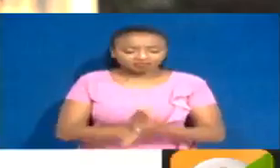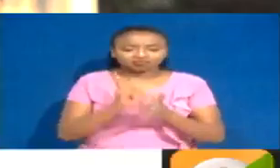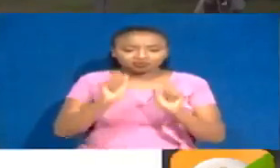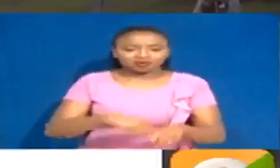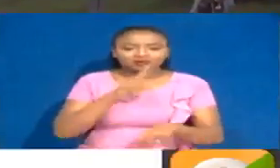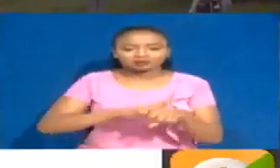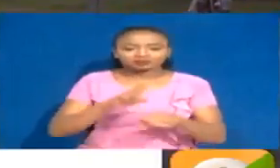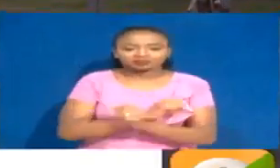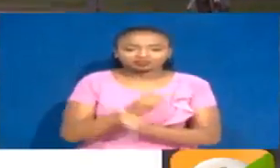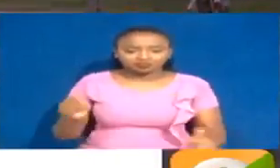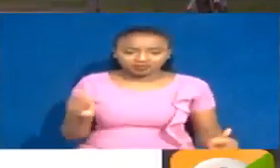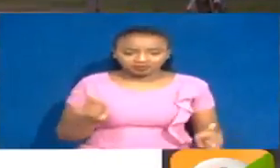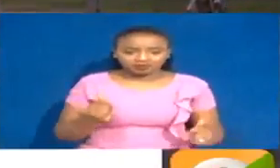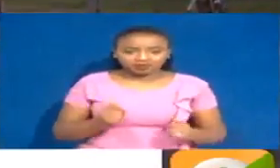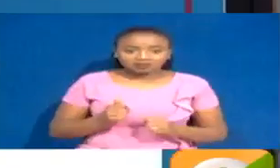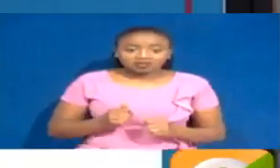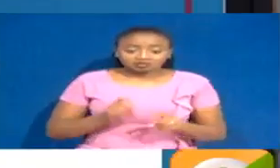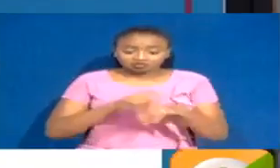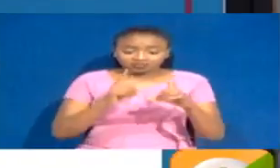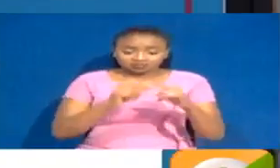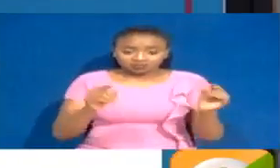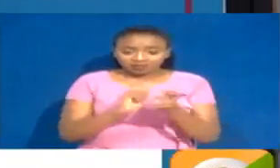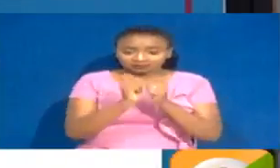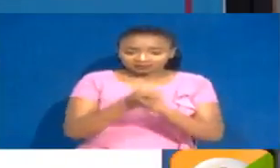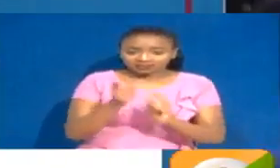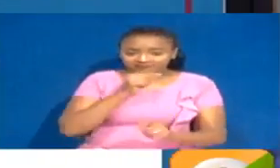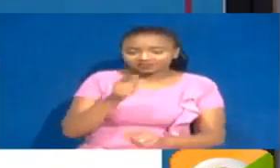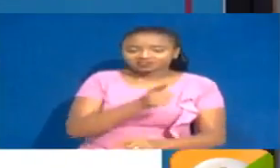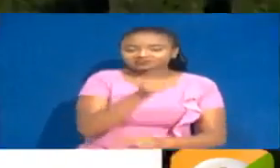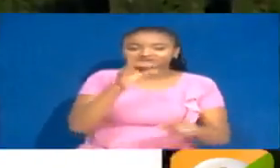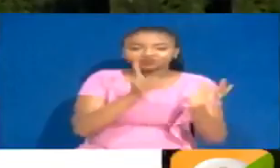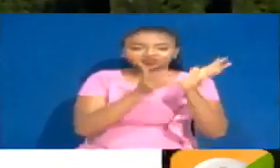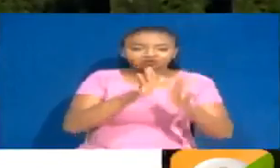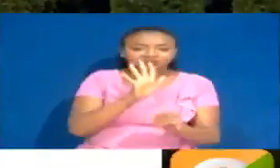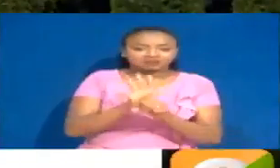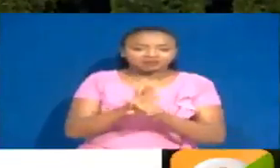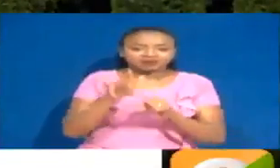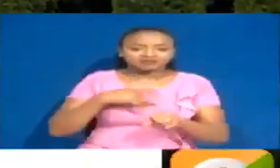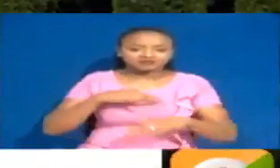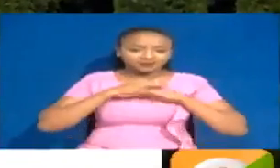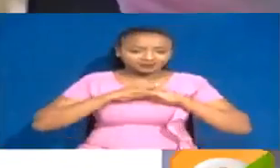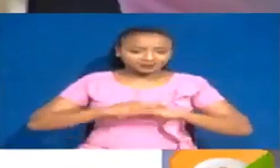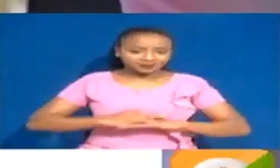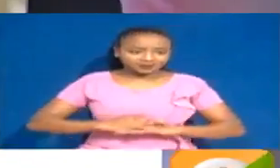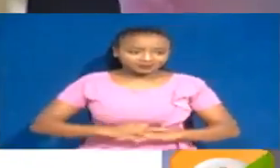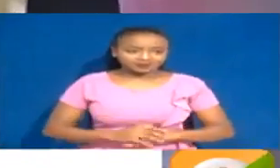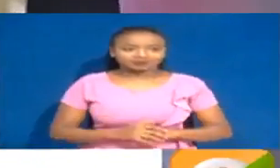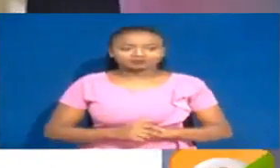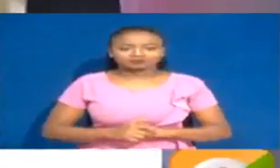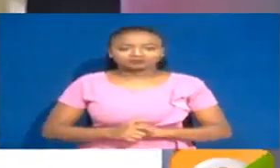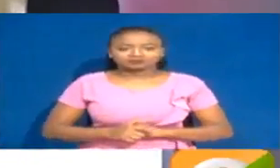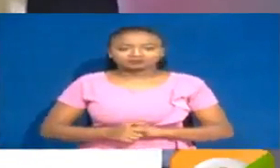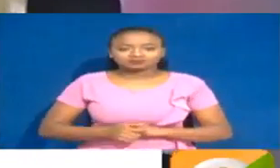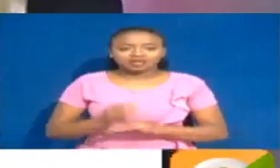during first trimester. The change of label will be a welcome relief to doctors managing malaria pregnant patients and put